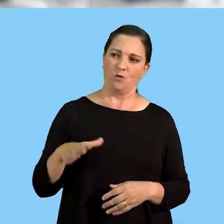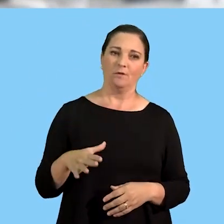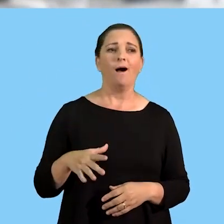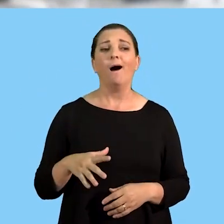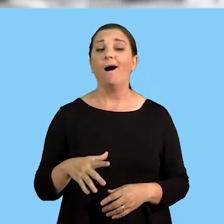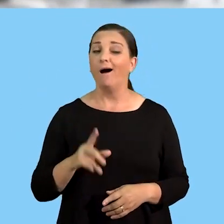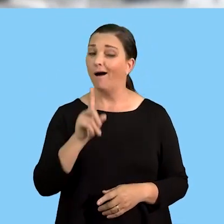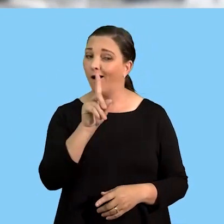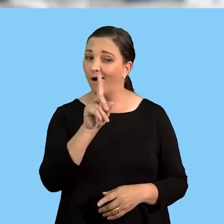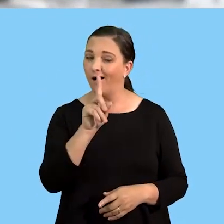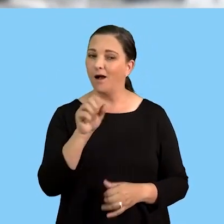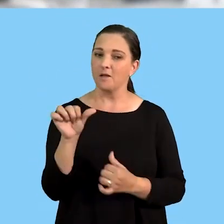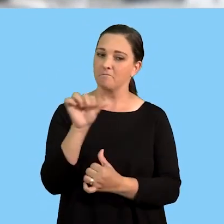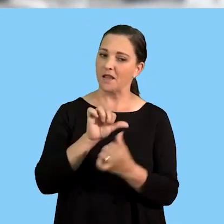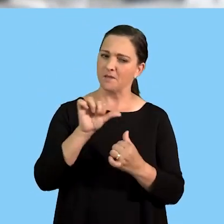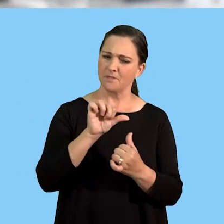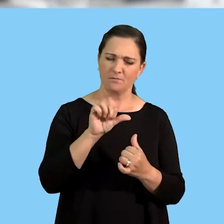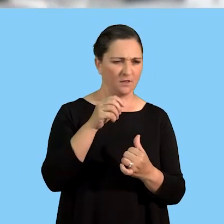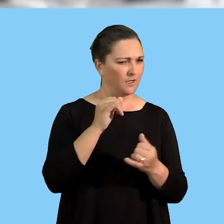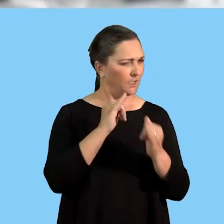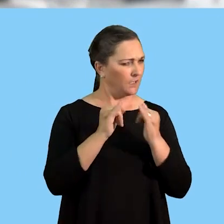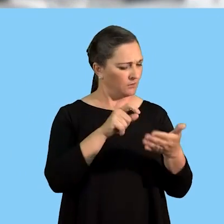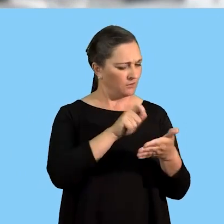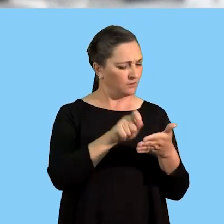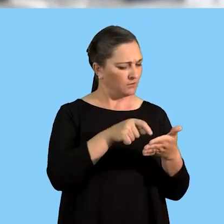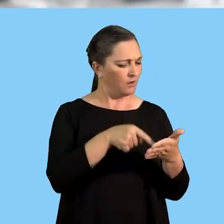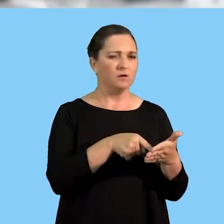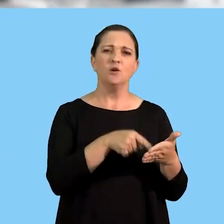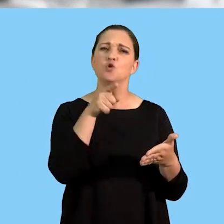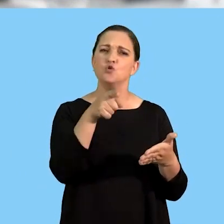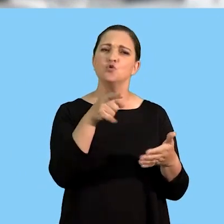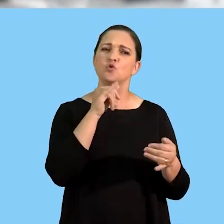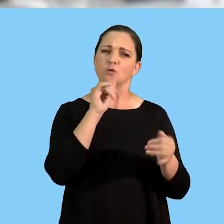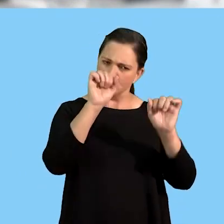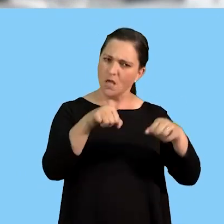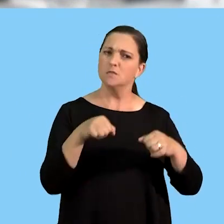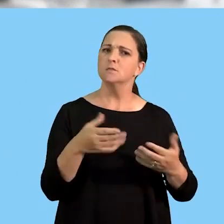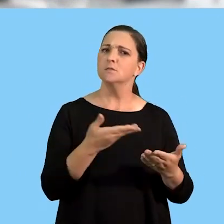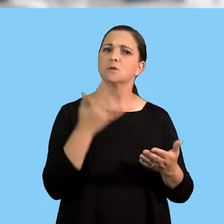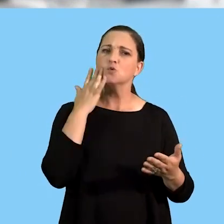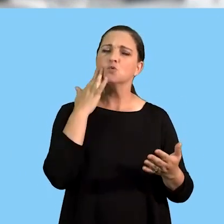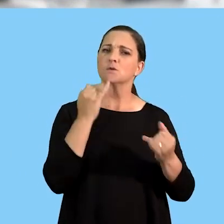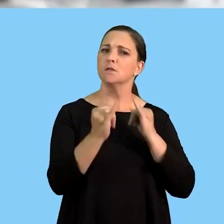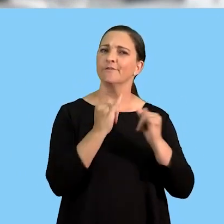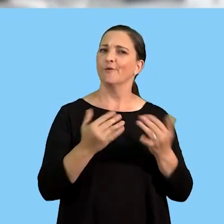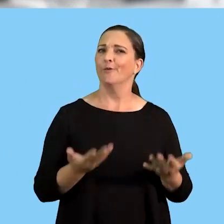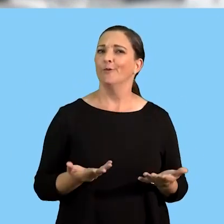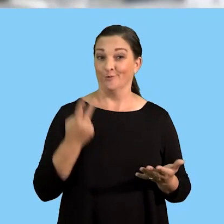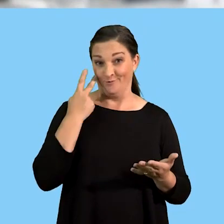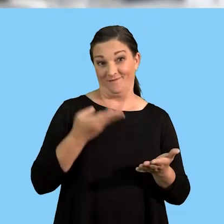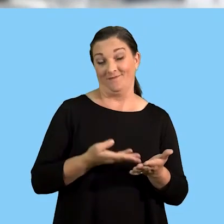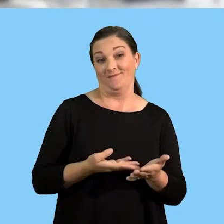you refuse. So I am able to go back to the interview notes and say, but you have agreed during the interview.